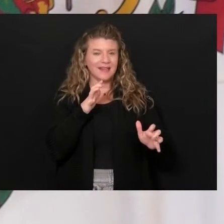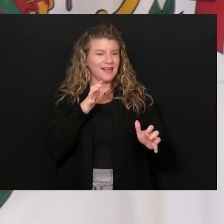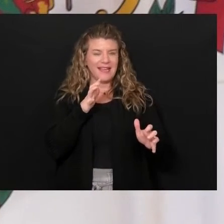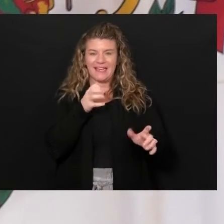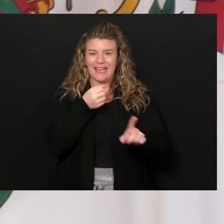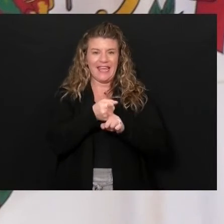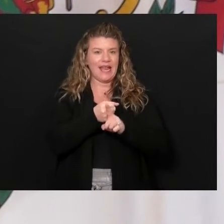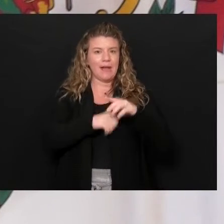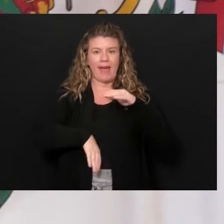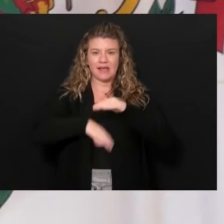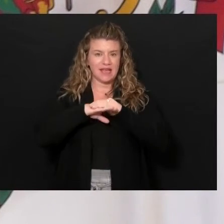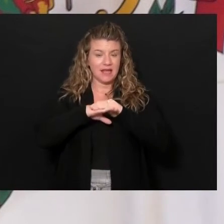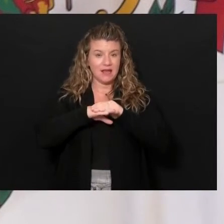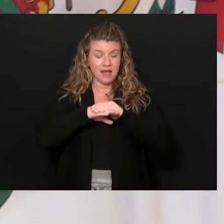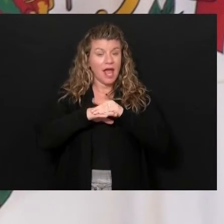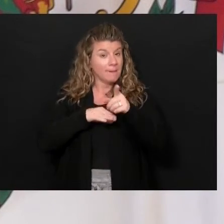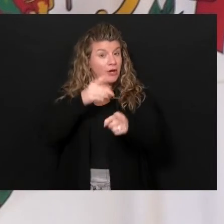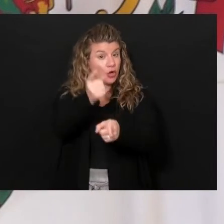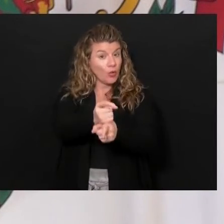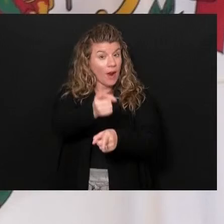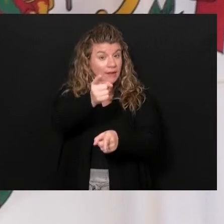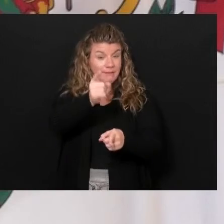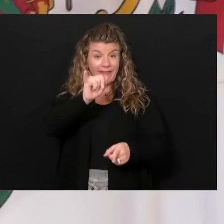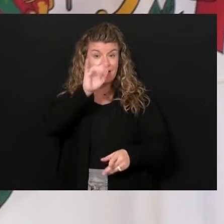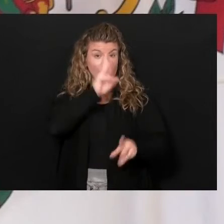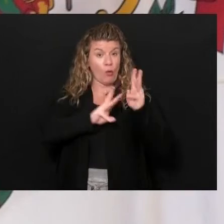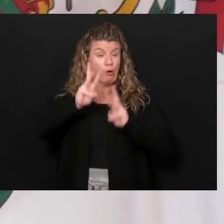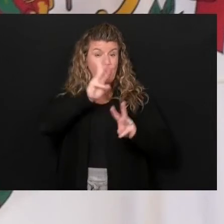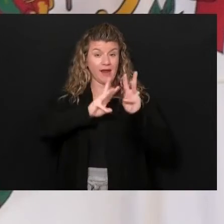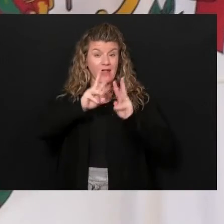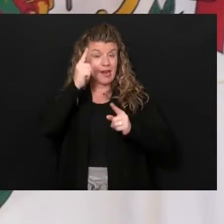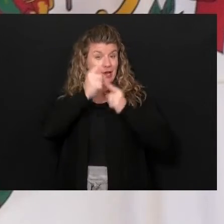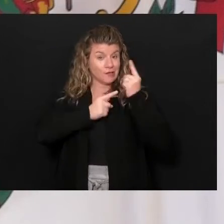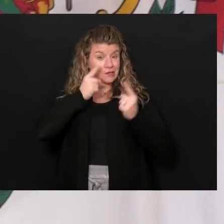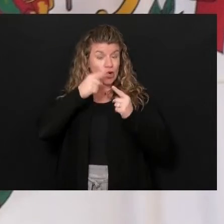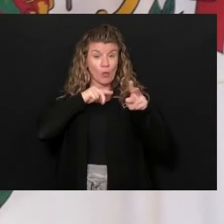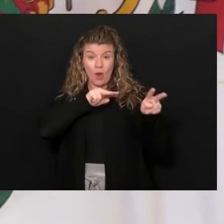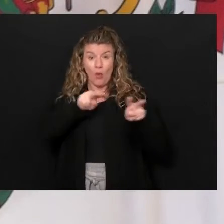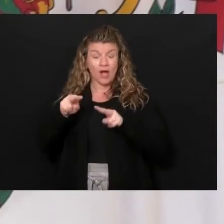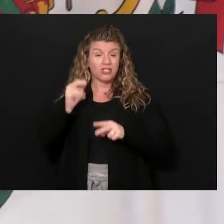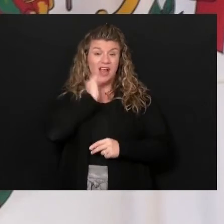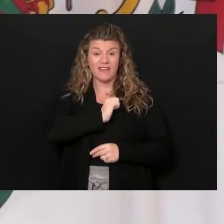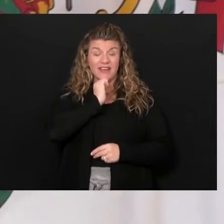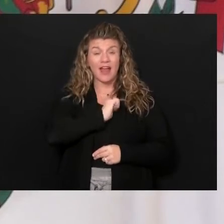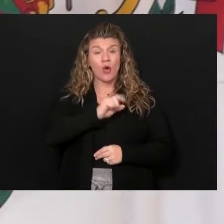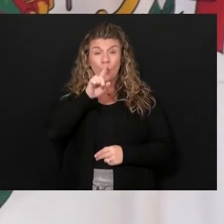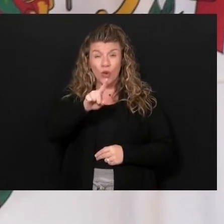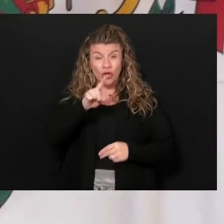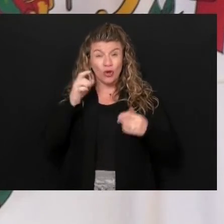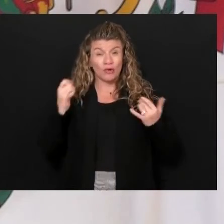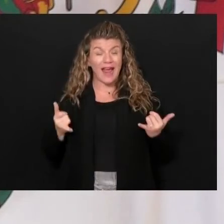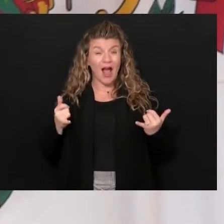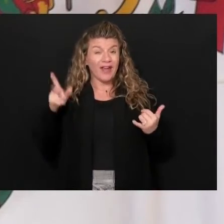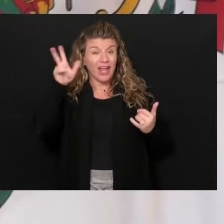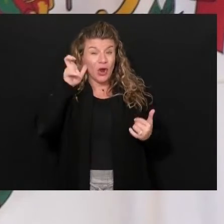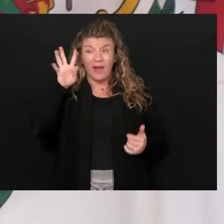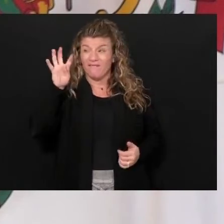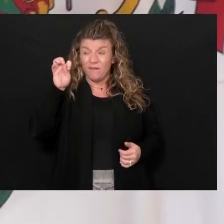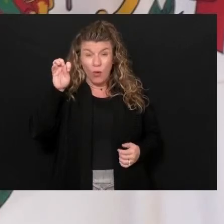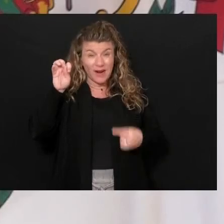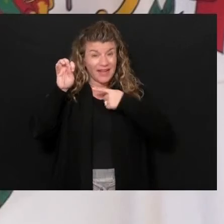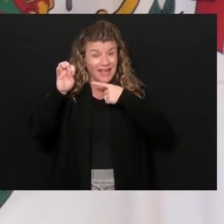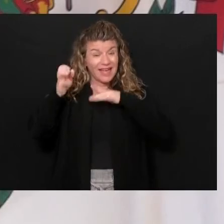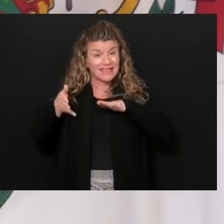exactly right. That's a concern. And when you sit here and you read 40 people that died